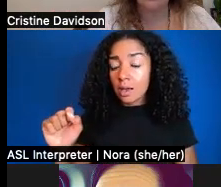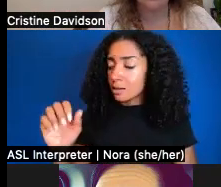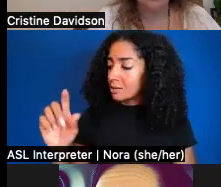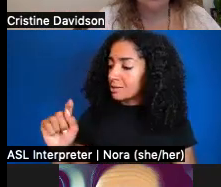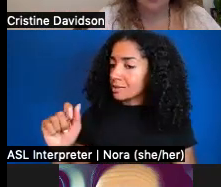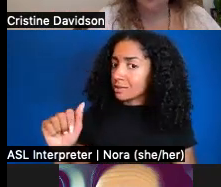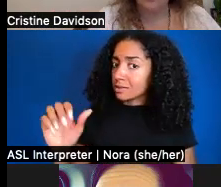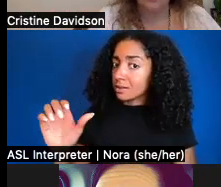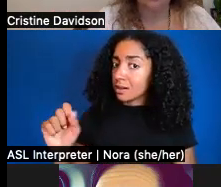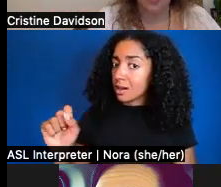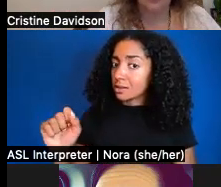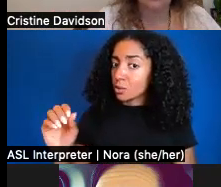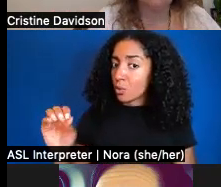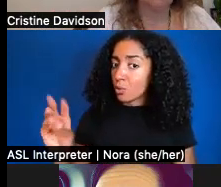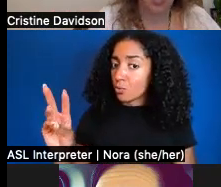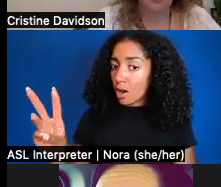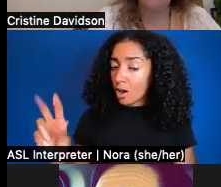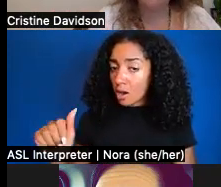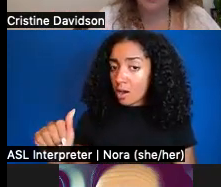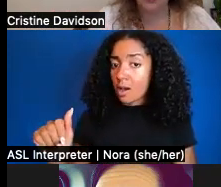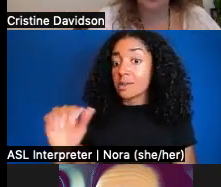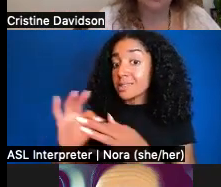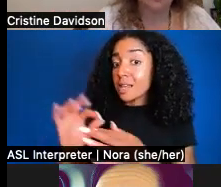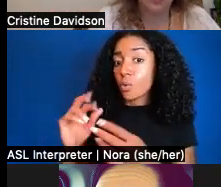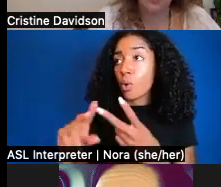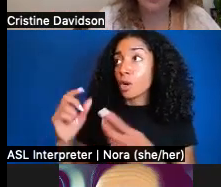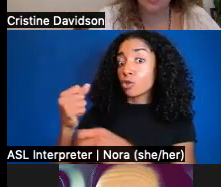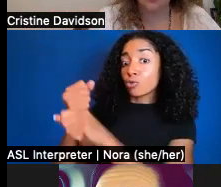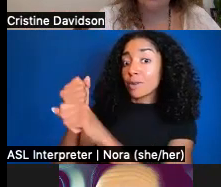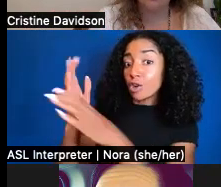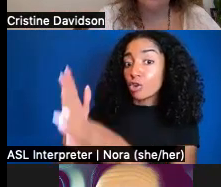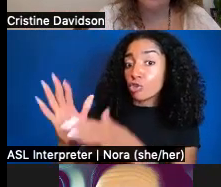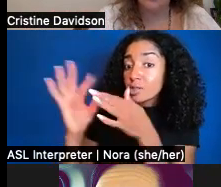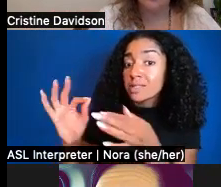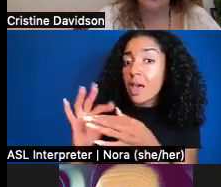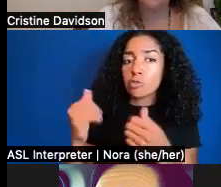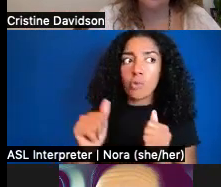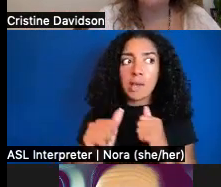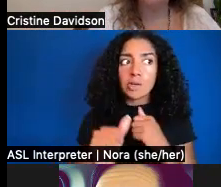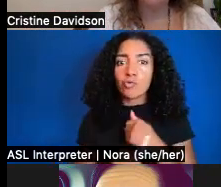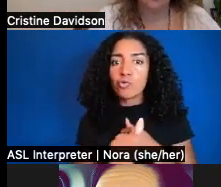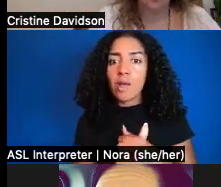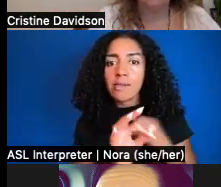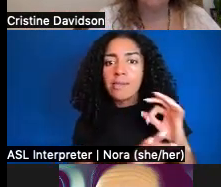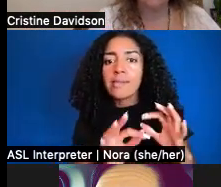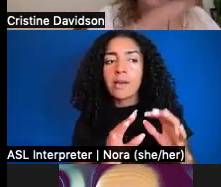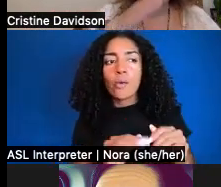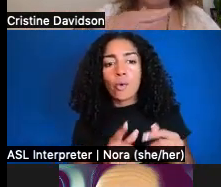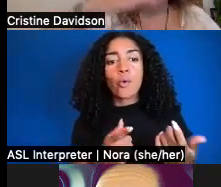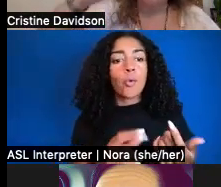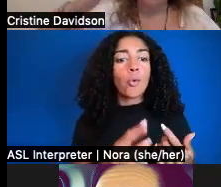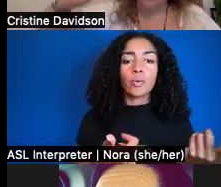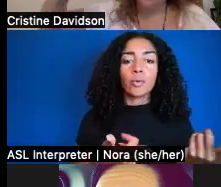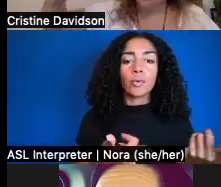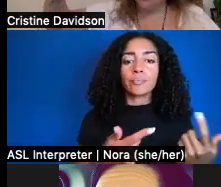act, all the way to threats, bribes, punishment, physical assault, alienation, all of those things,